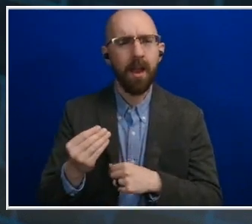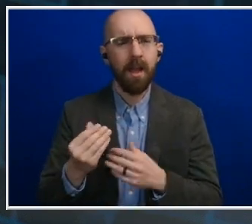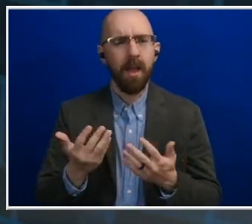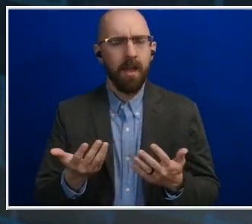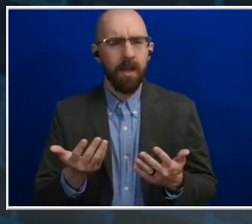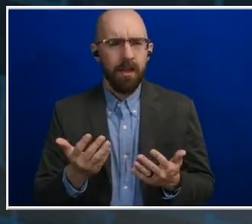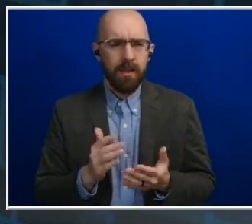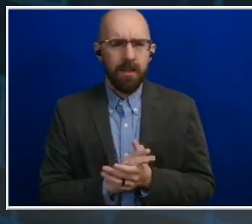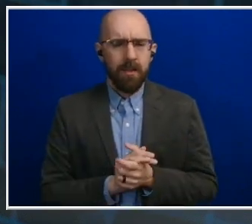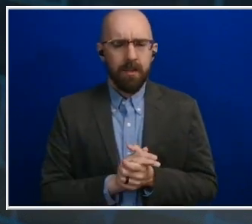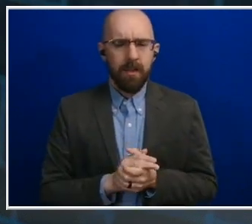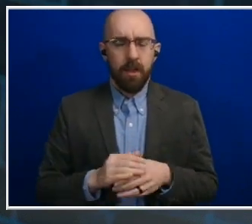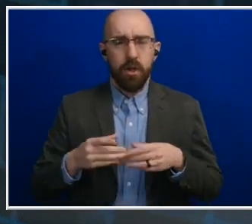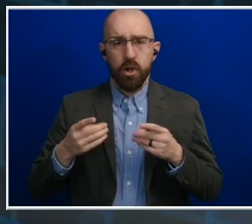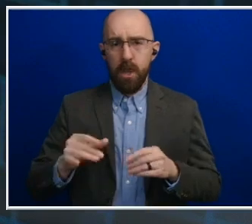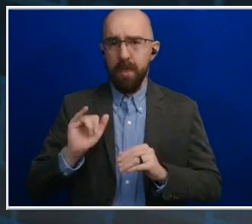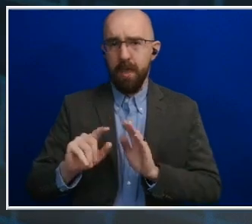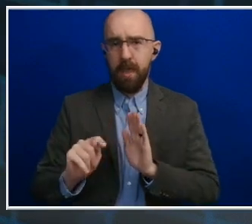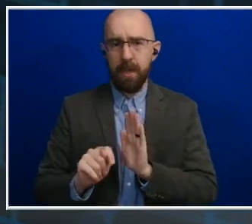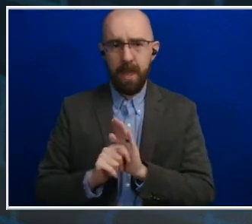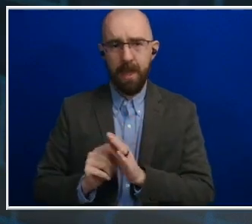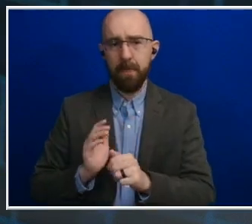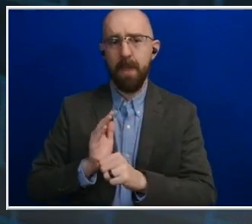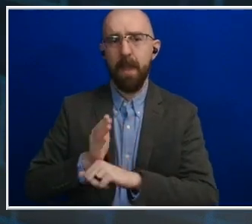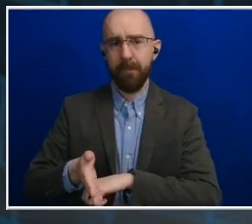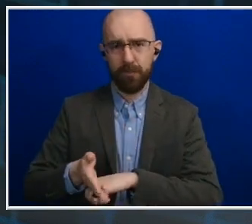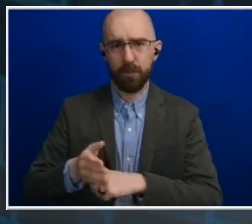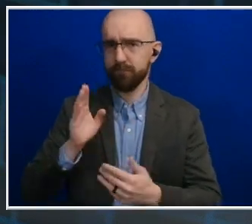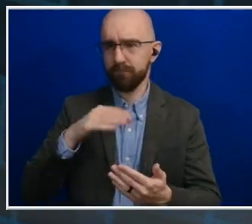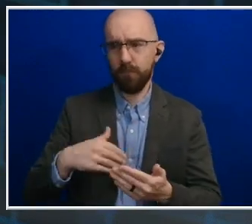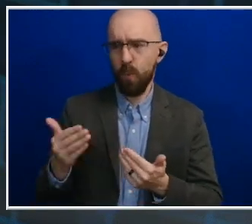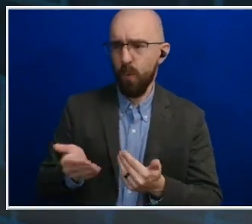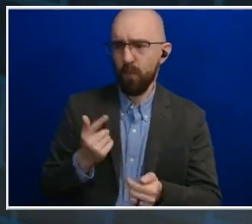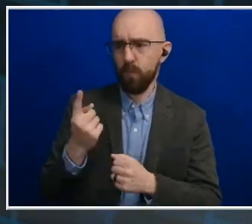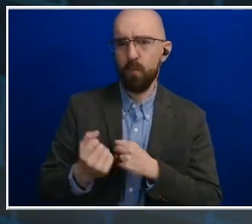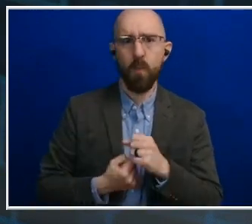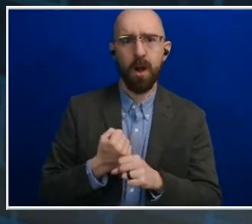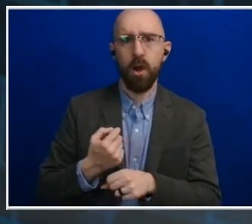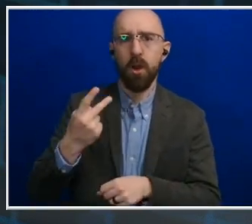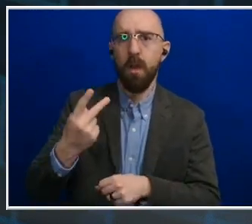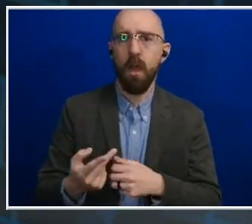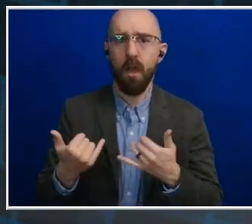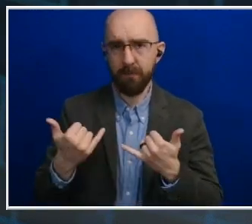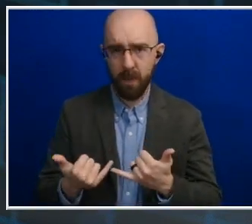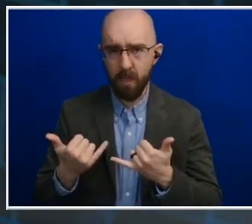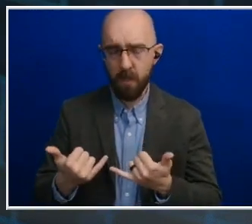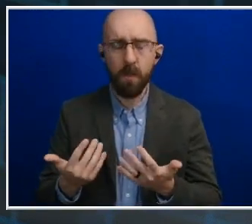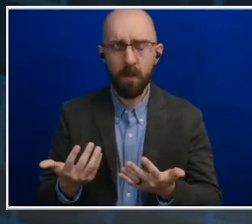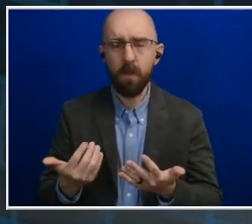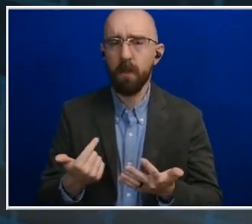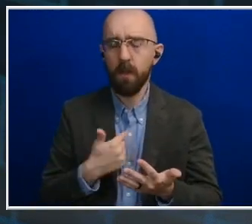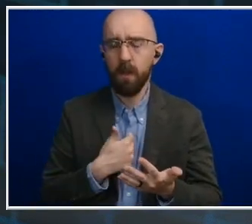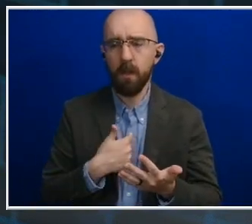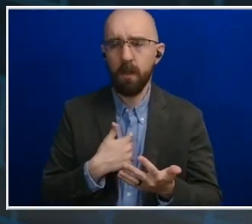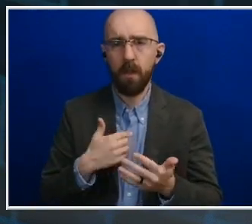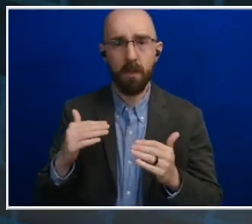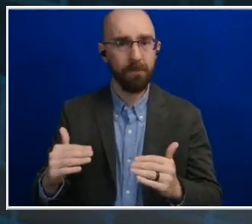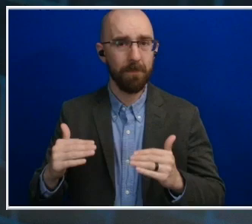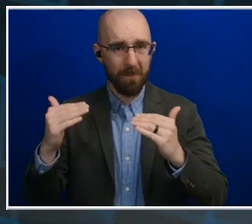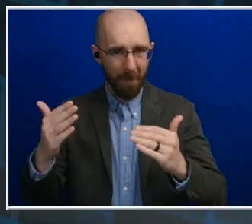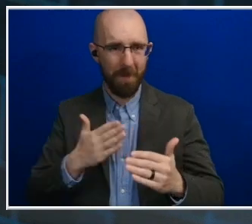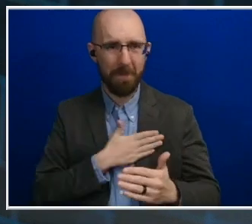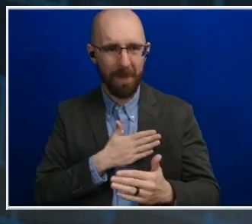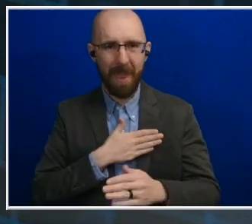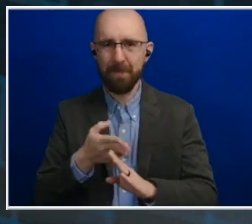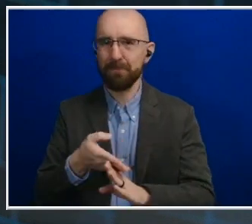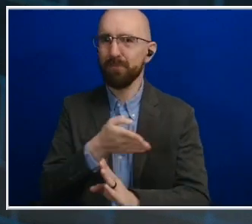that time, after, it's been almost a year and a half now, and I got promoted at my prior job, and I'm now